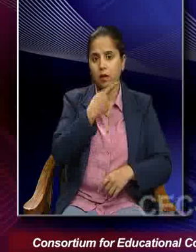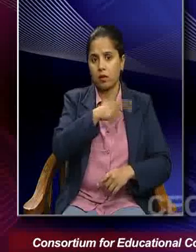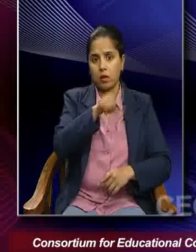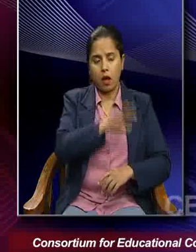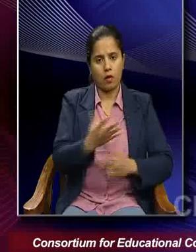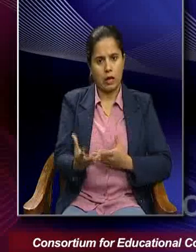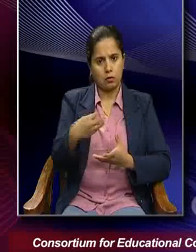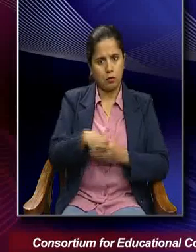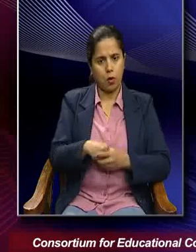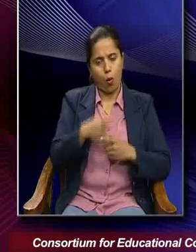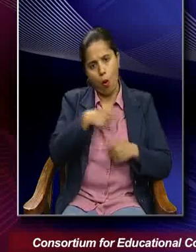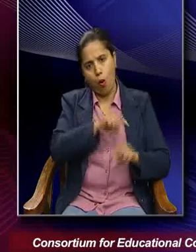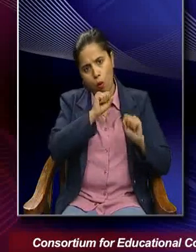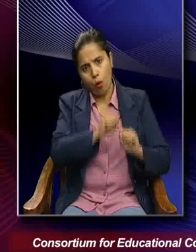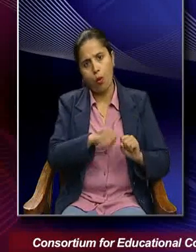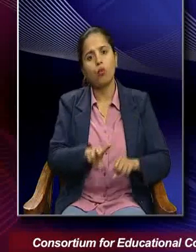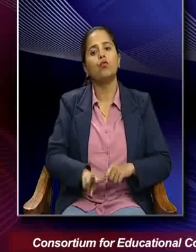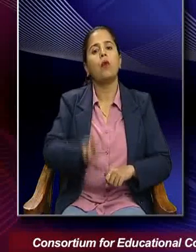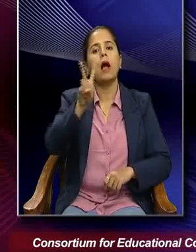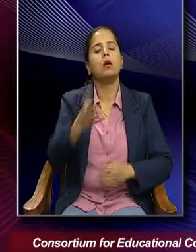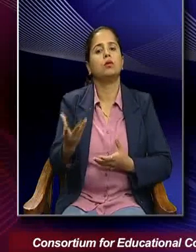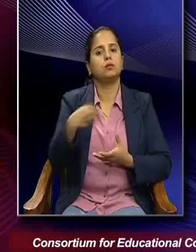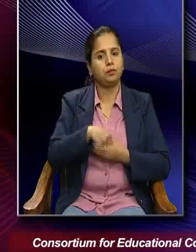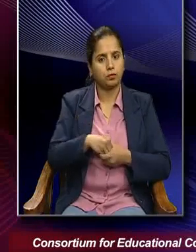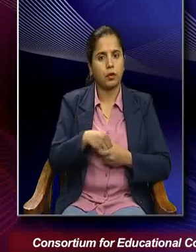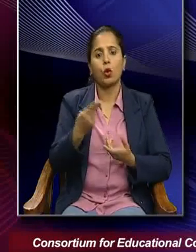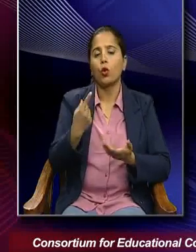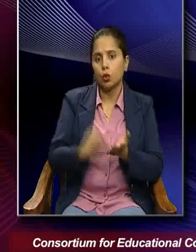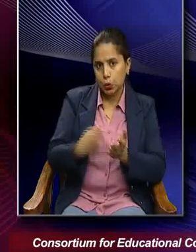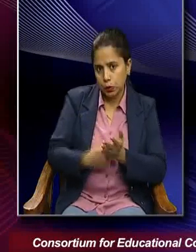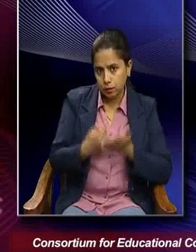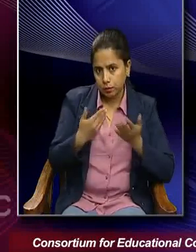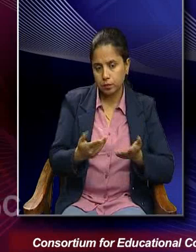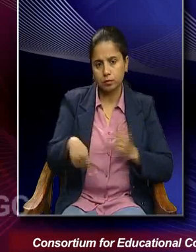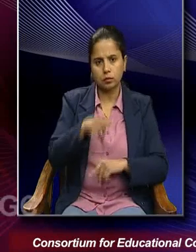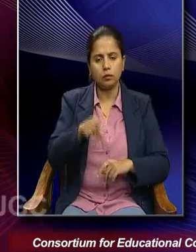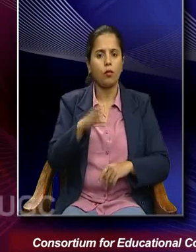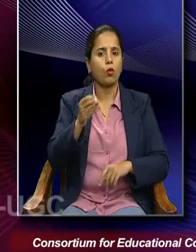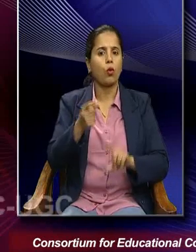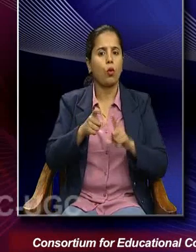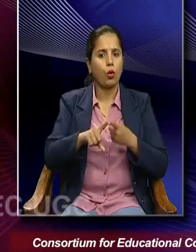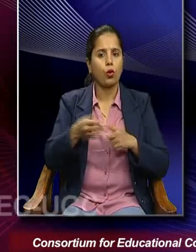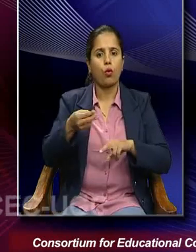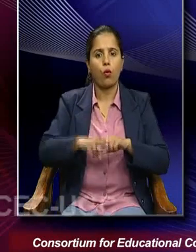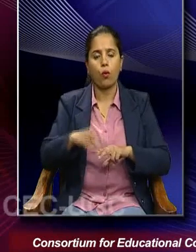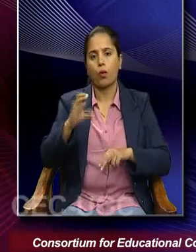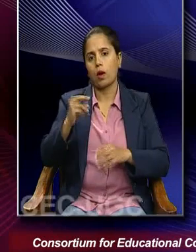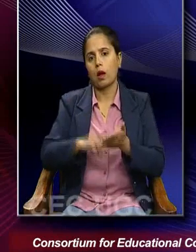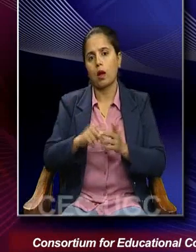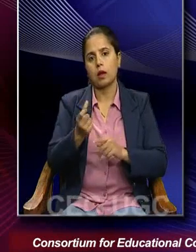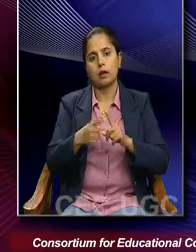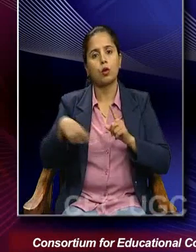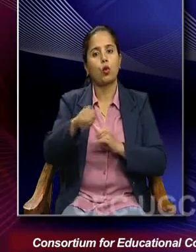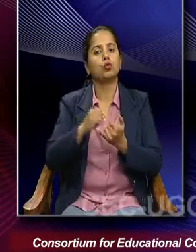in him or her the values, the norms and code of conduct of the